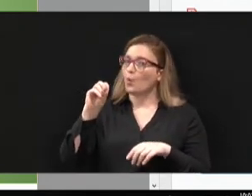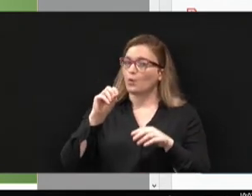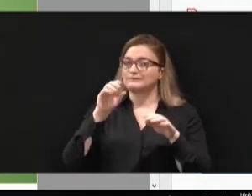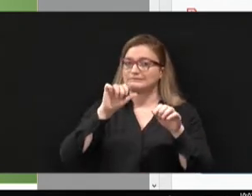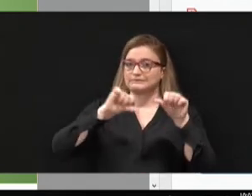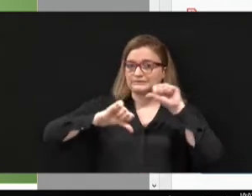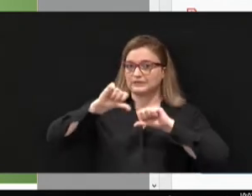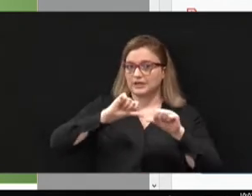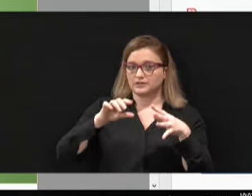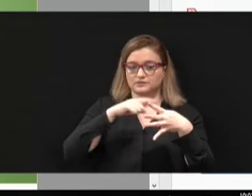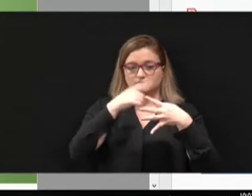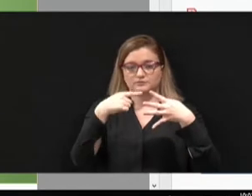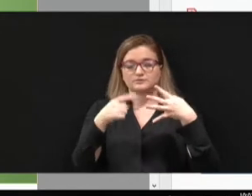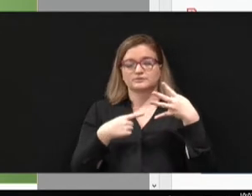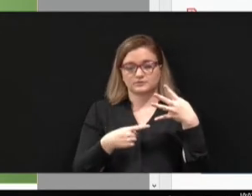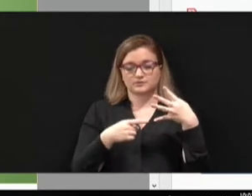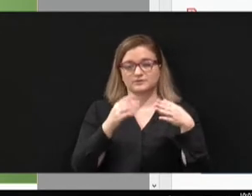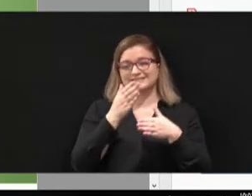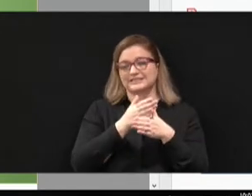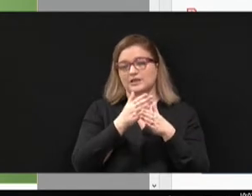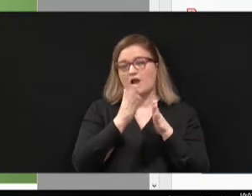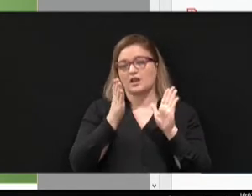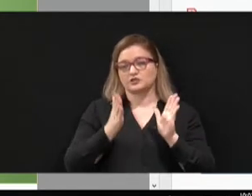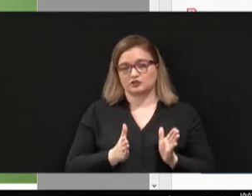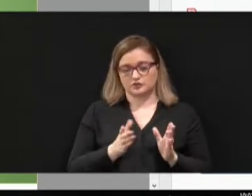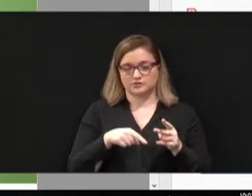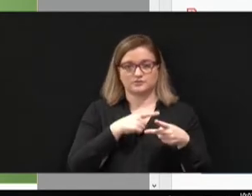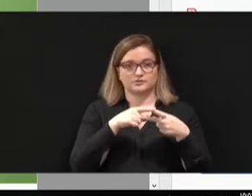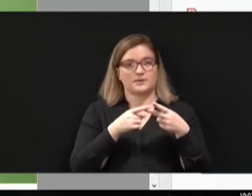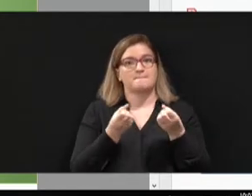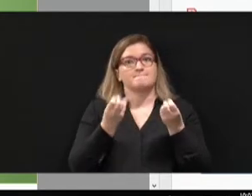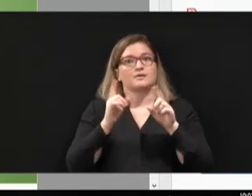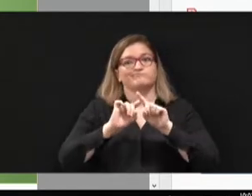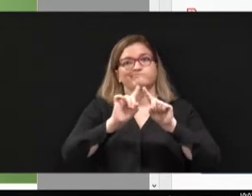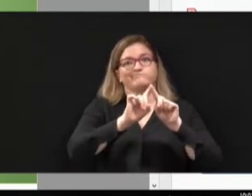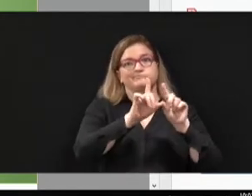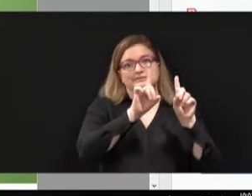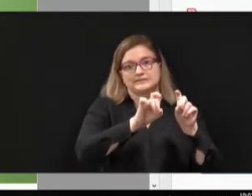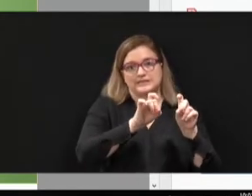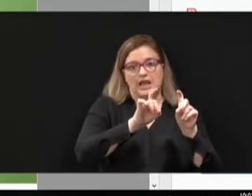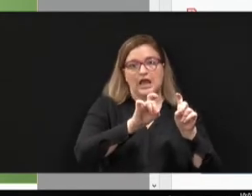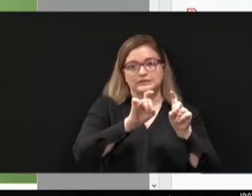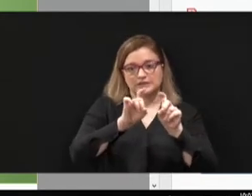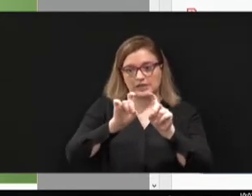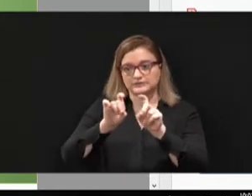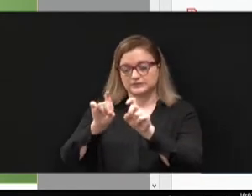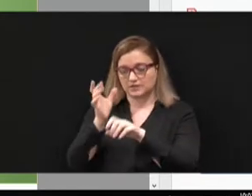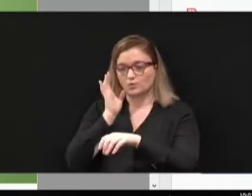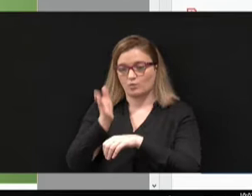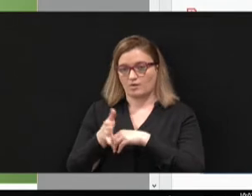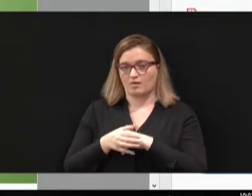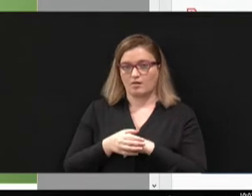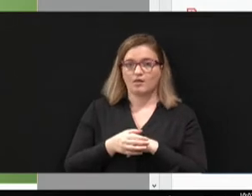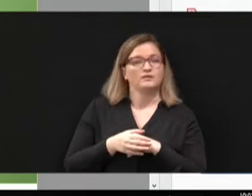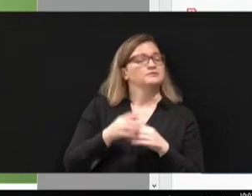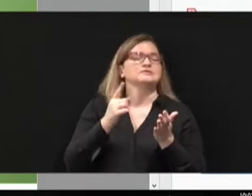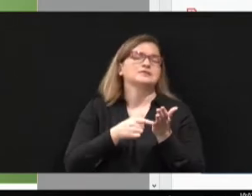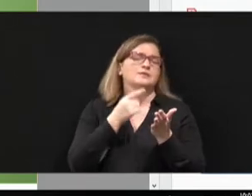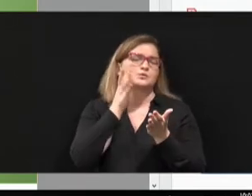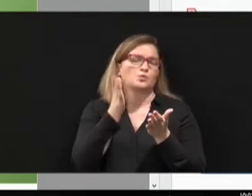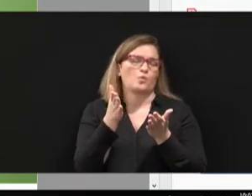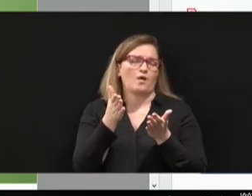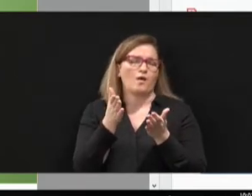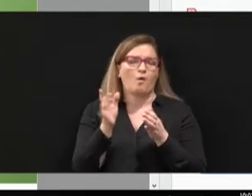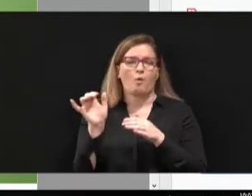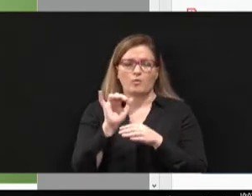give various achievement tests as well as an IQ test. And then as they go along, sometimes they will administer other tests as